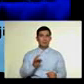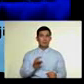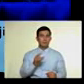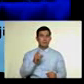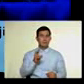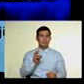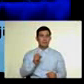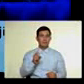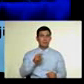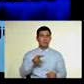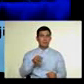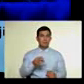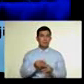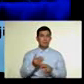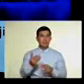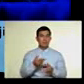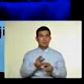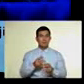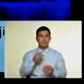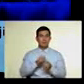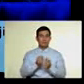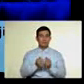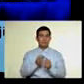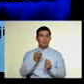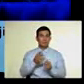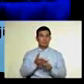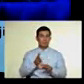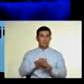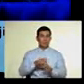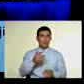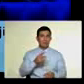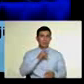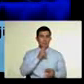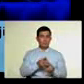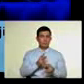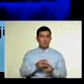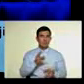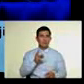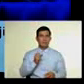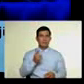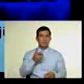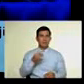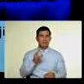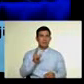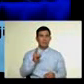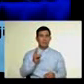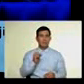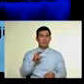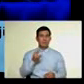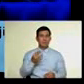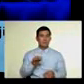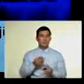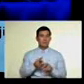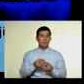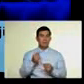chuqurlikdan chiqib kelgan. U granitdan og'ir. Uning tarkibida temir, magniy, kalsiy kabi moddalar